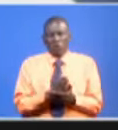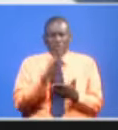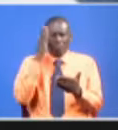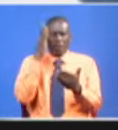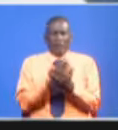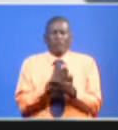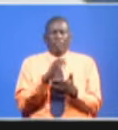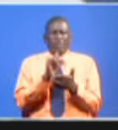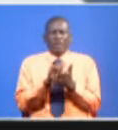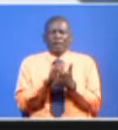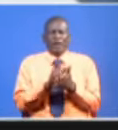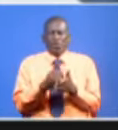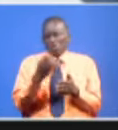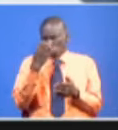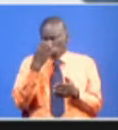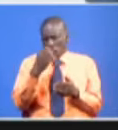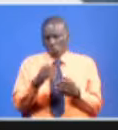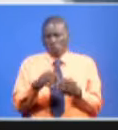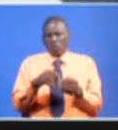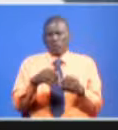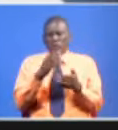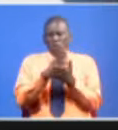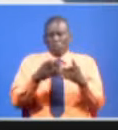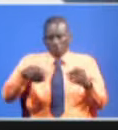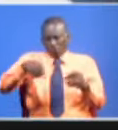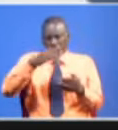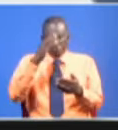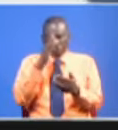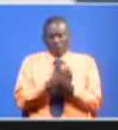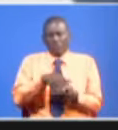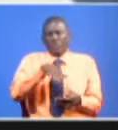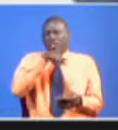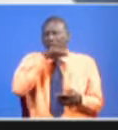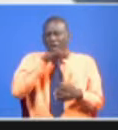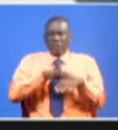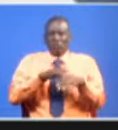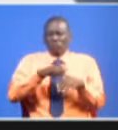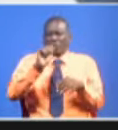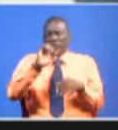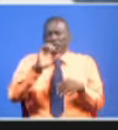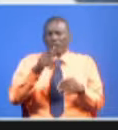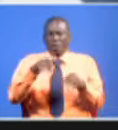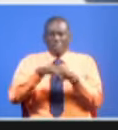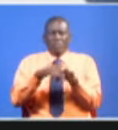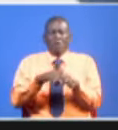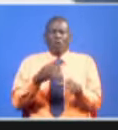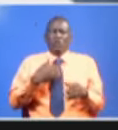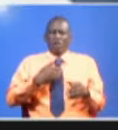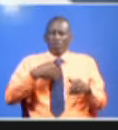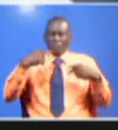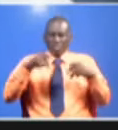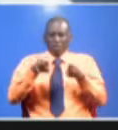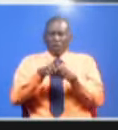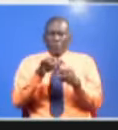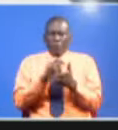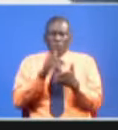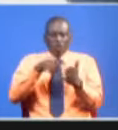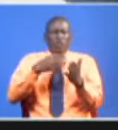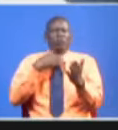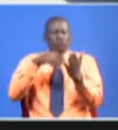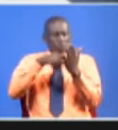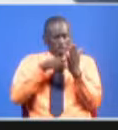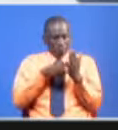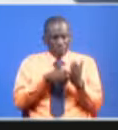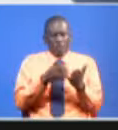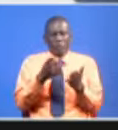that Raila is a good Anglican. So you have people like that. So what I would emphasize, though,